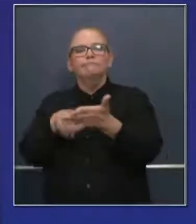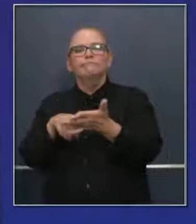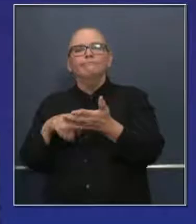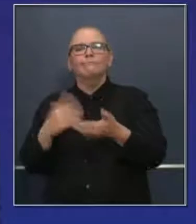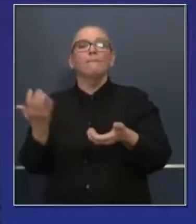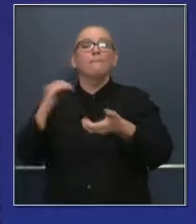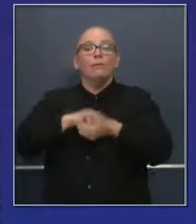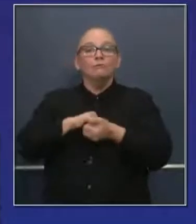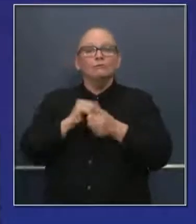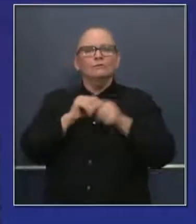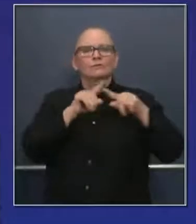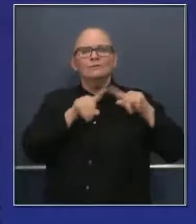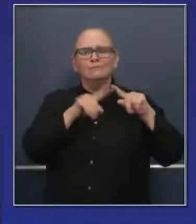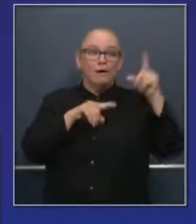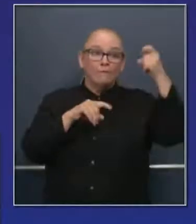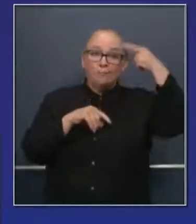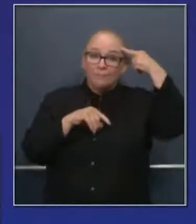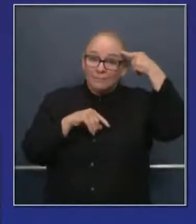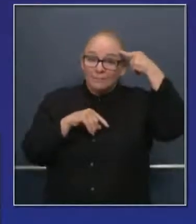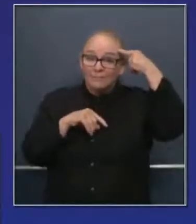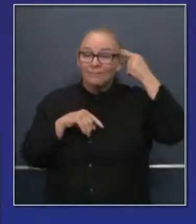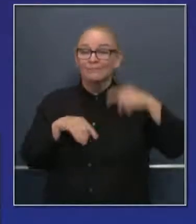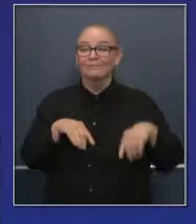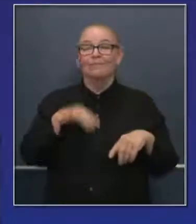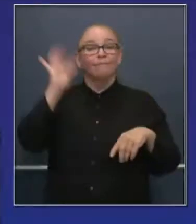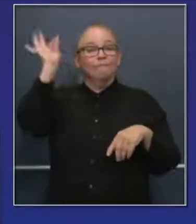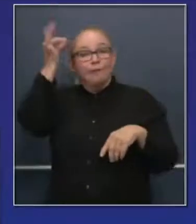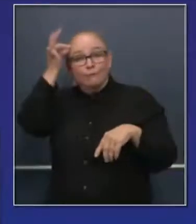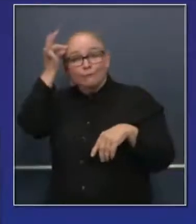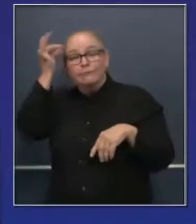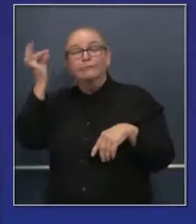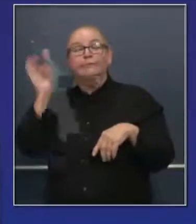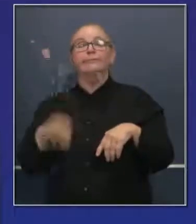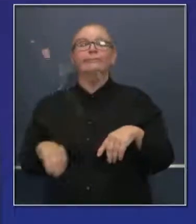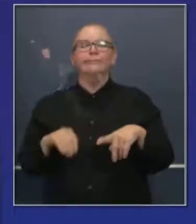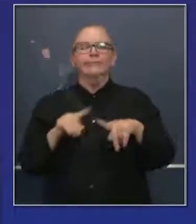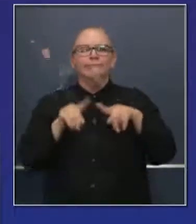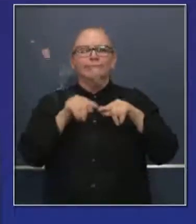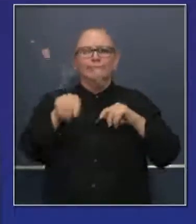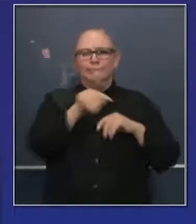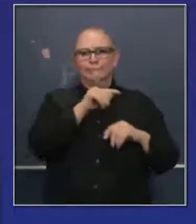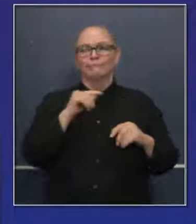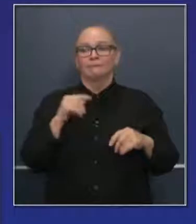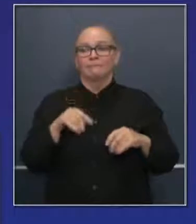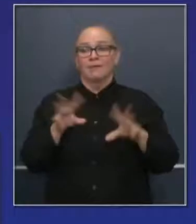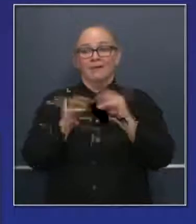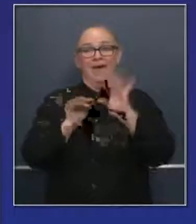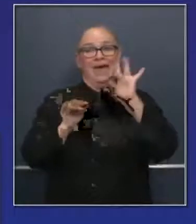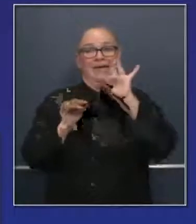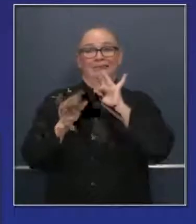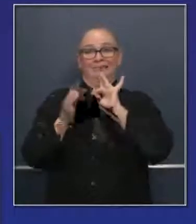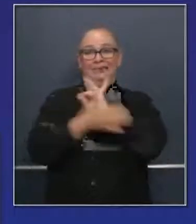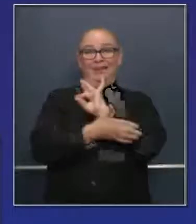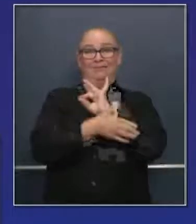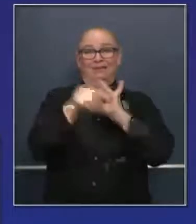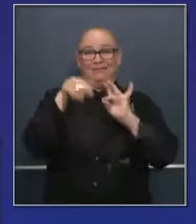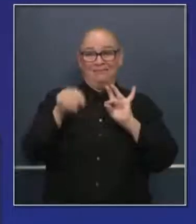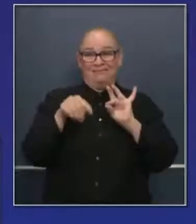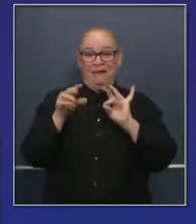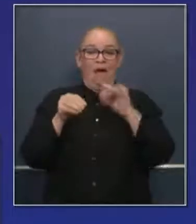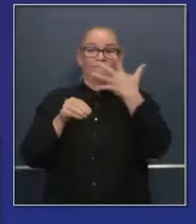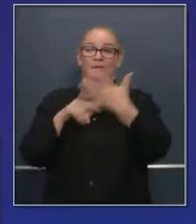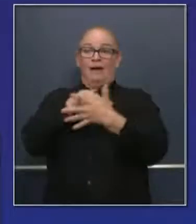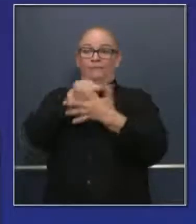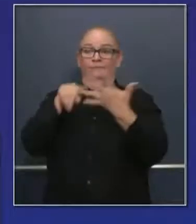partners from governmental agencies, again, federal agencies. 5 out of the 8 Department of Defense